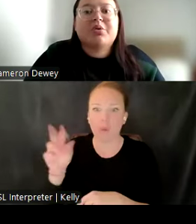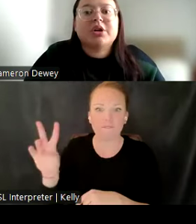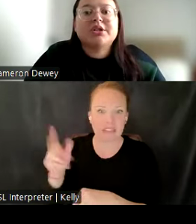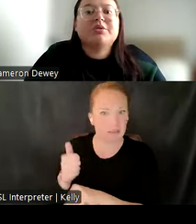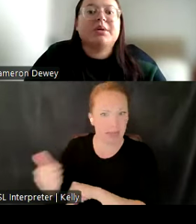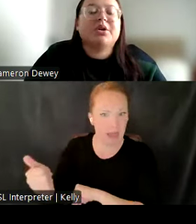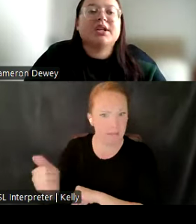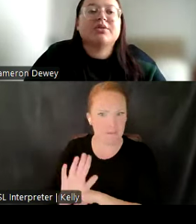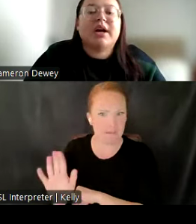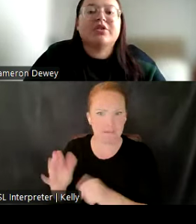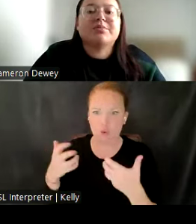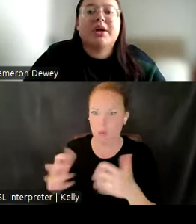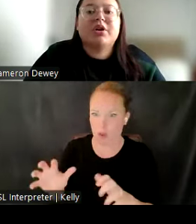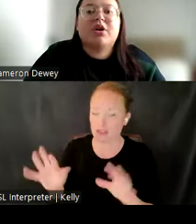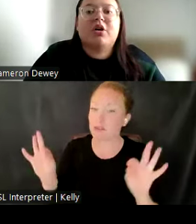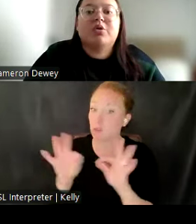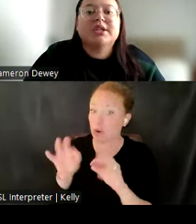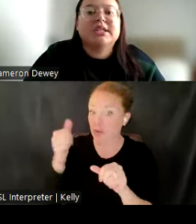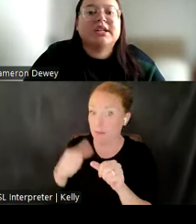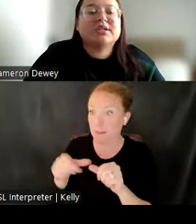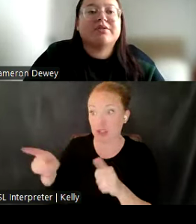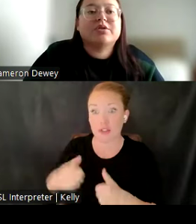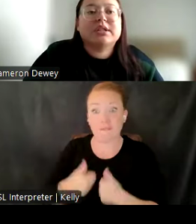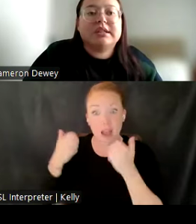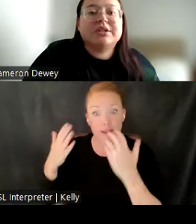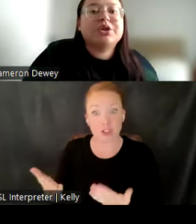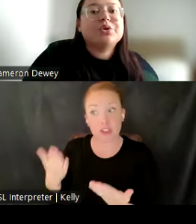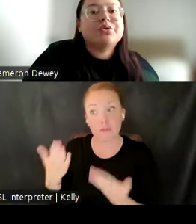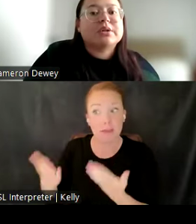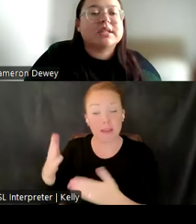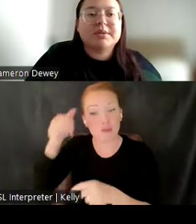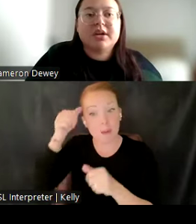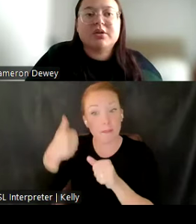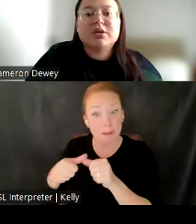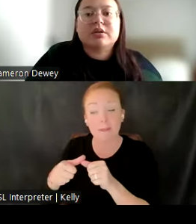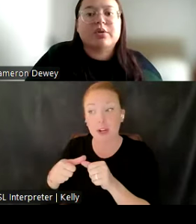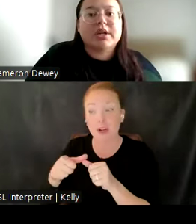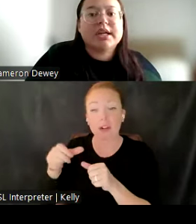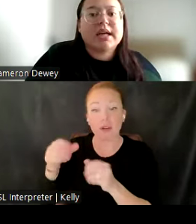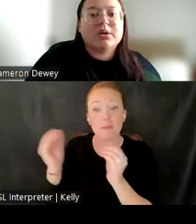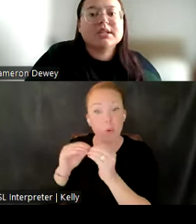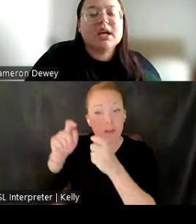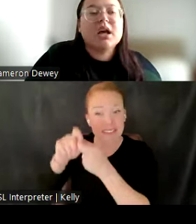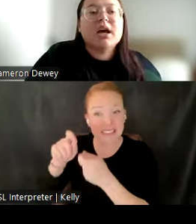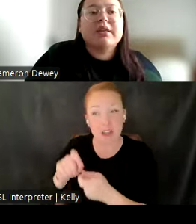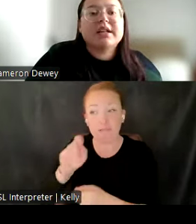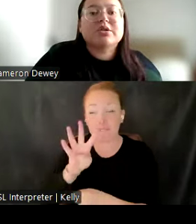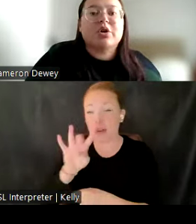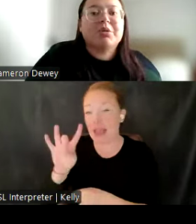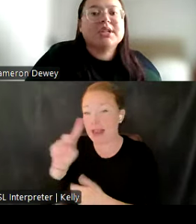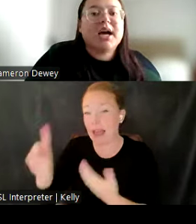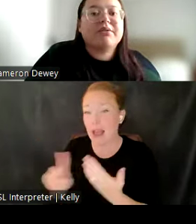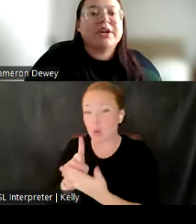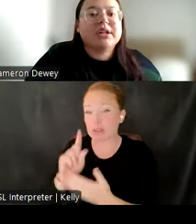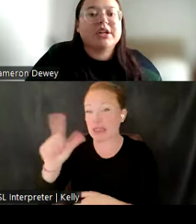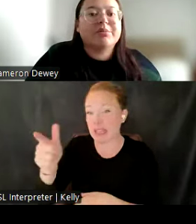it's important to remember that survivors may recall more details after at least 2 full sleep cycles or 48 hours, and that it's